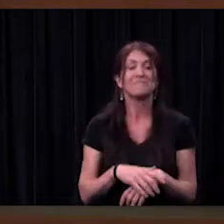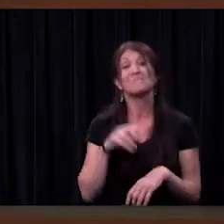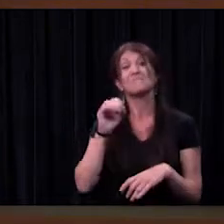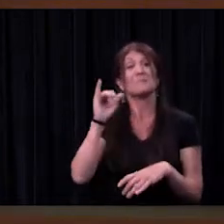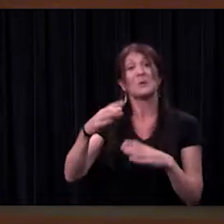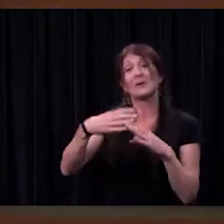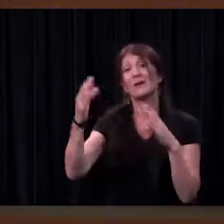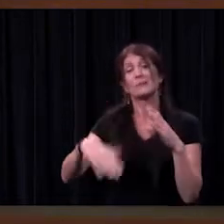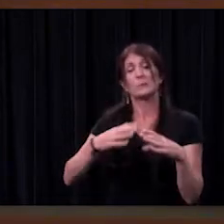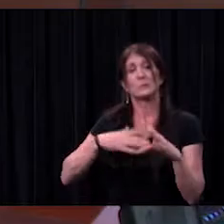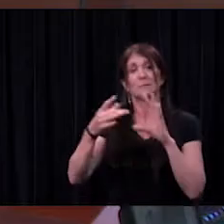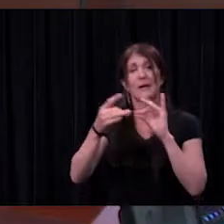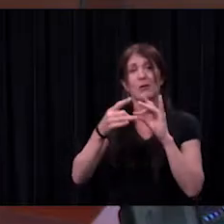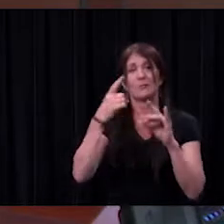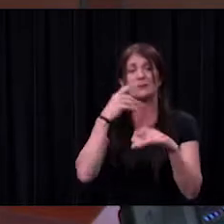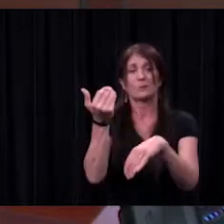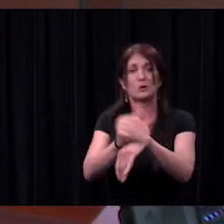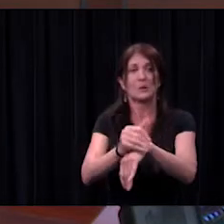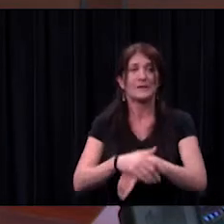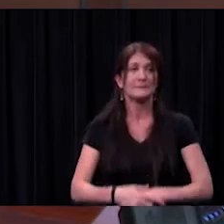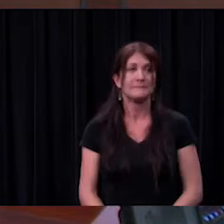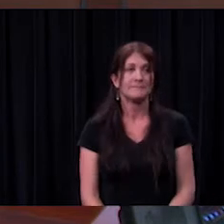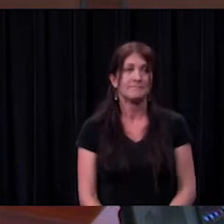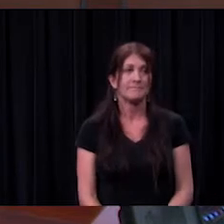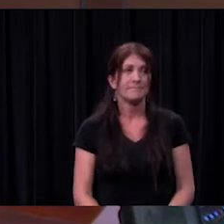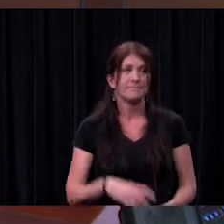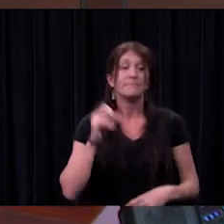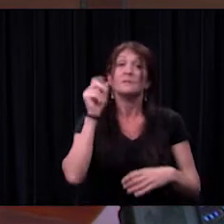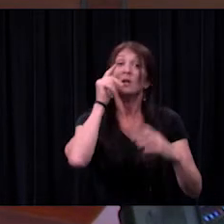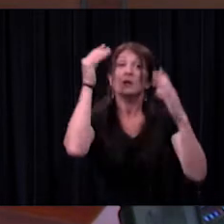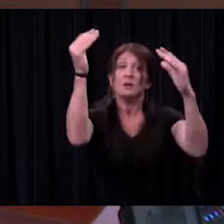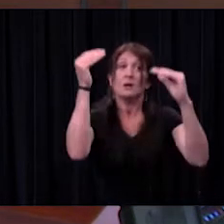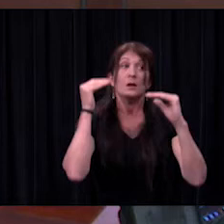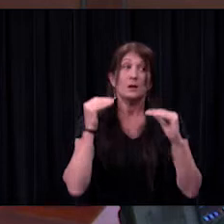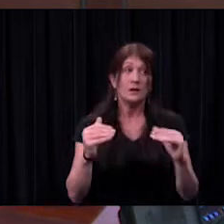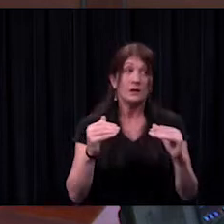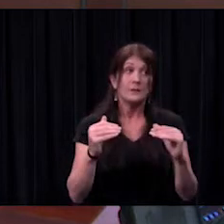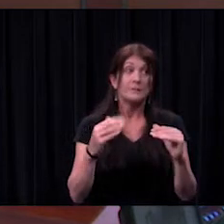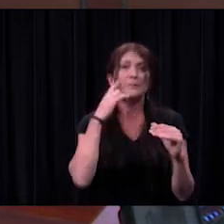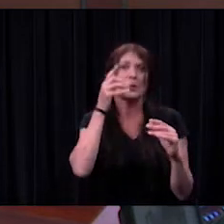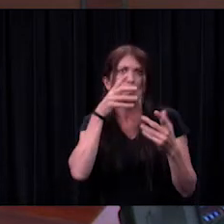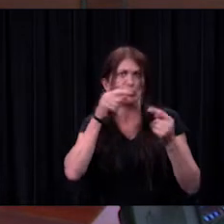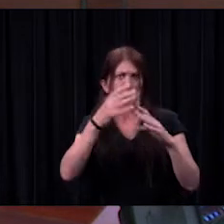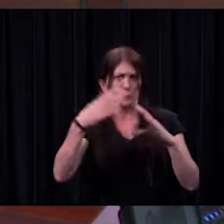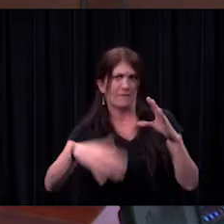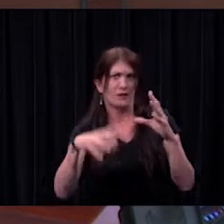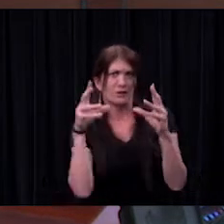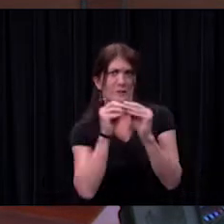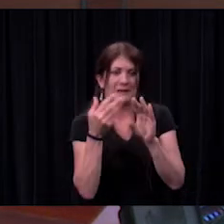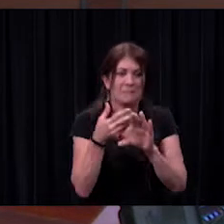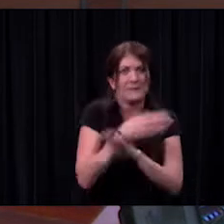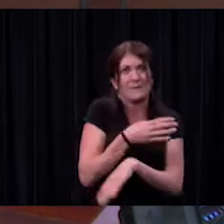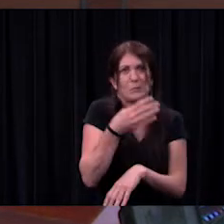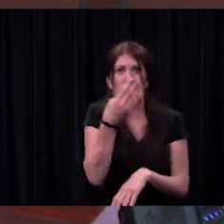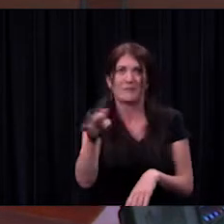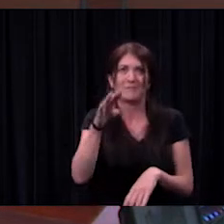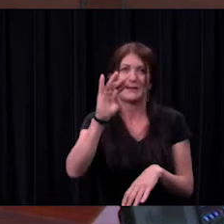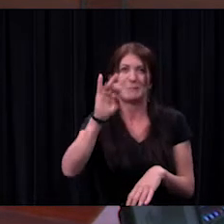evening. Okay, moving right along as we try to get done before the Blues game for Mr. Hutchinson.